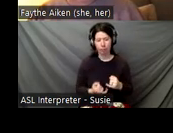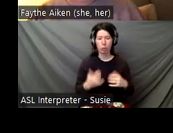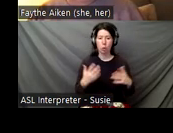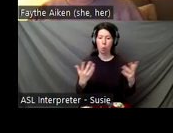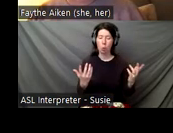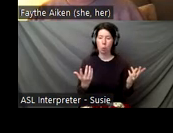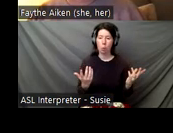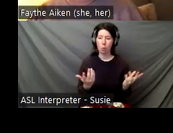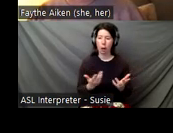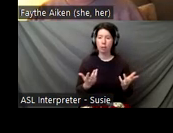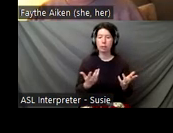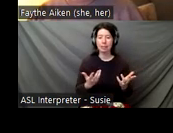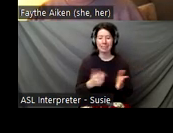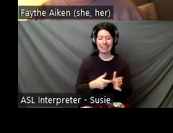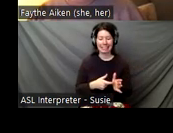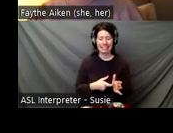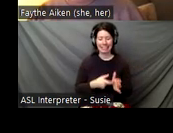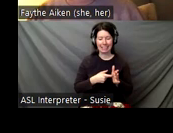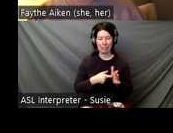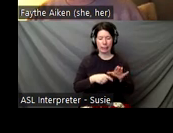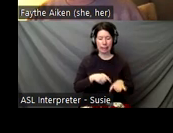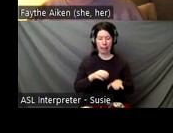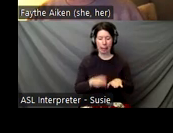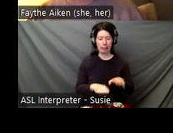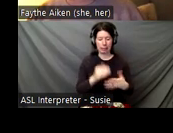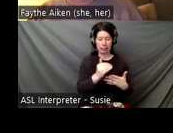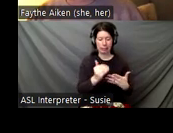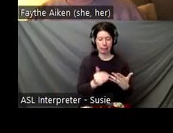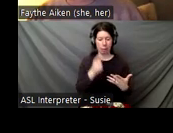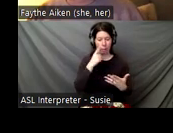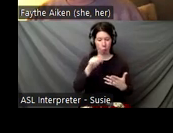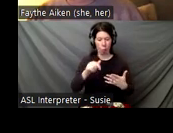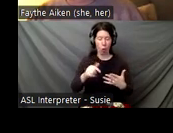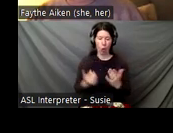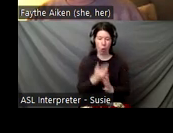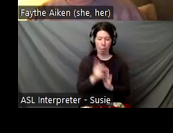necessary steps for implementation of once policy is approved.